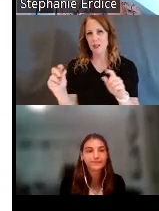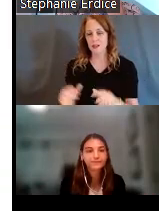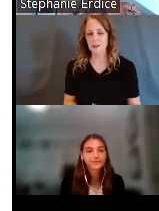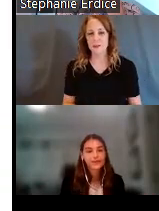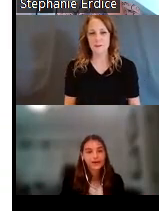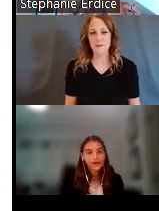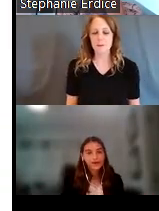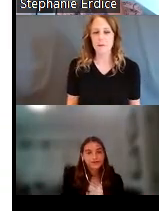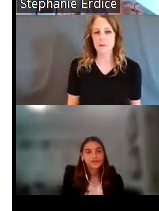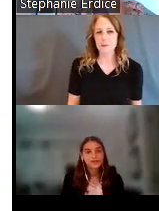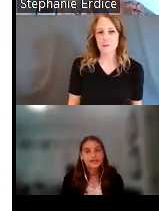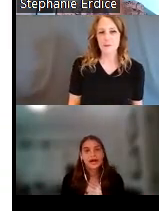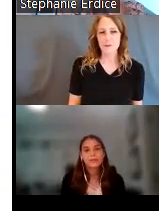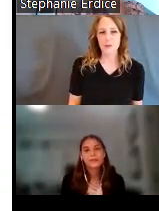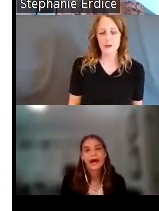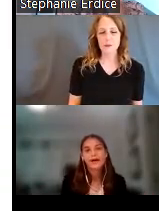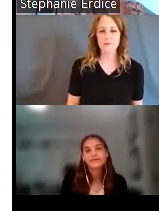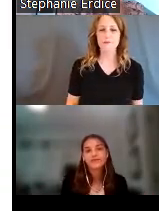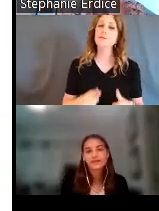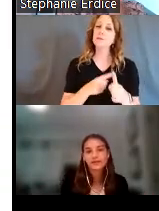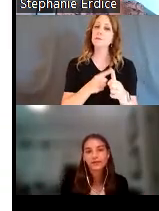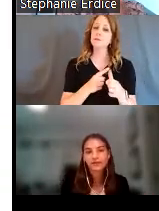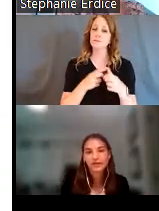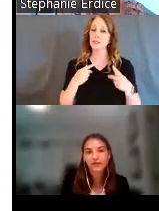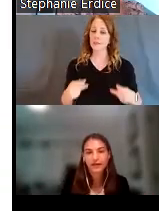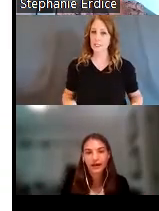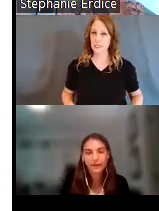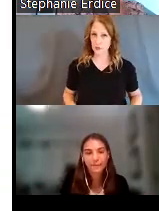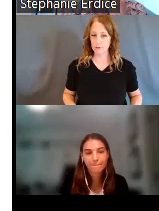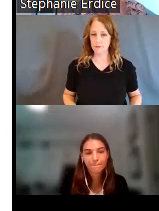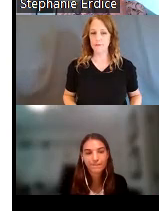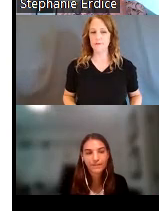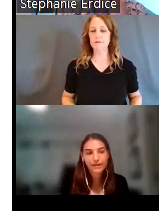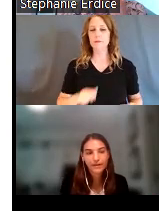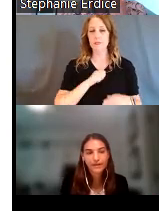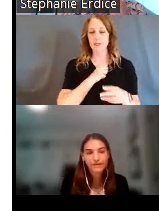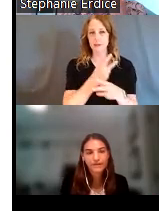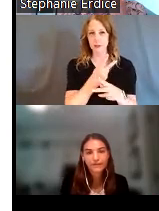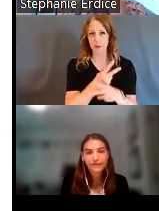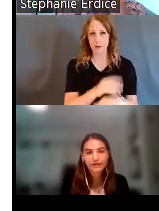slide. So first up, we have physical self-care.